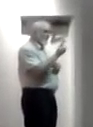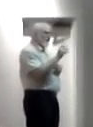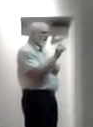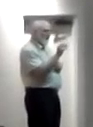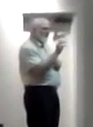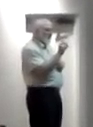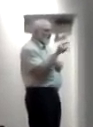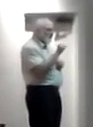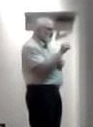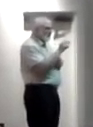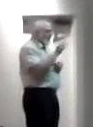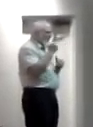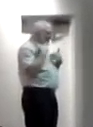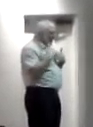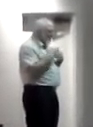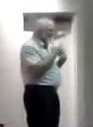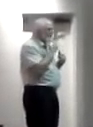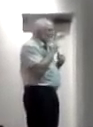still taste terrible.